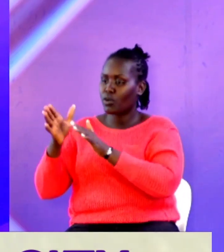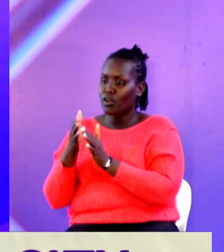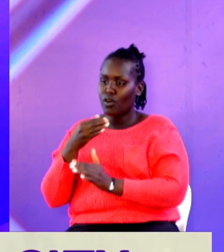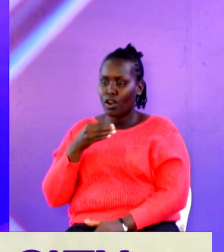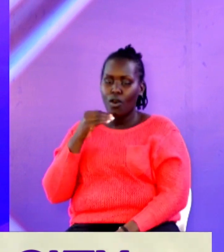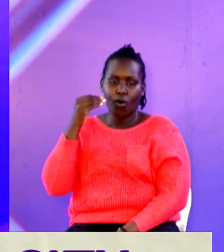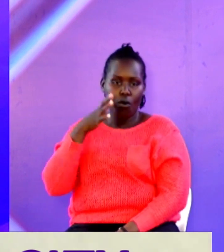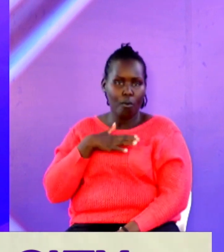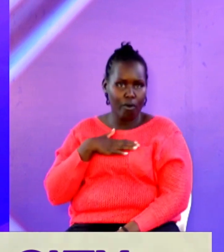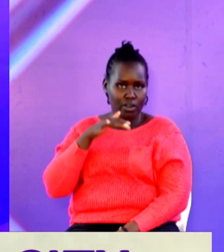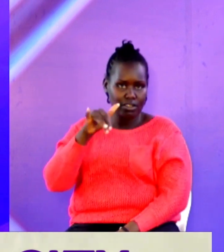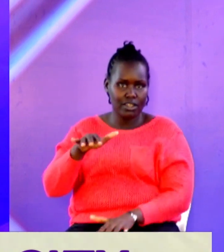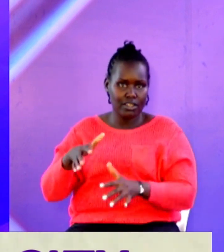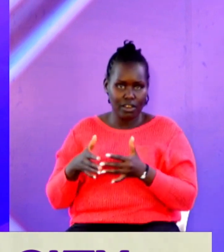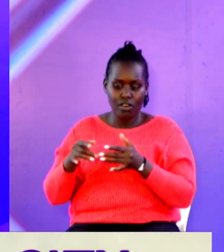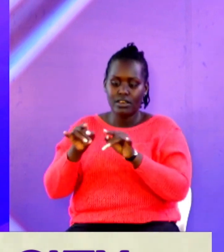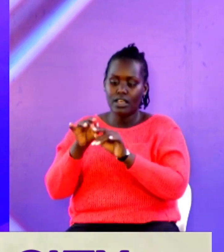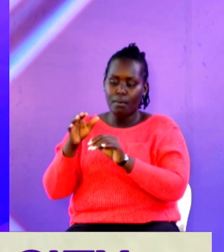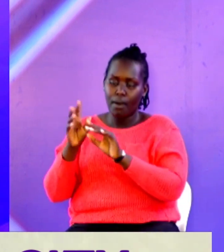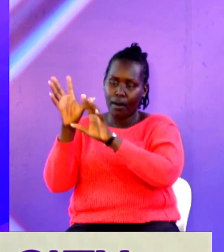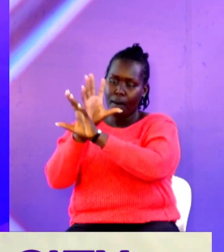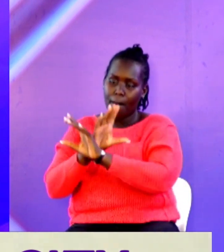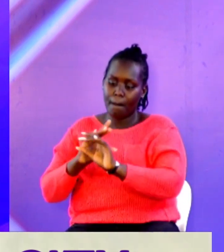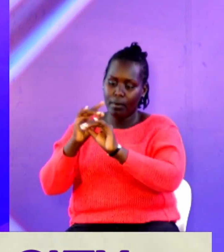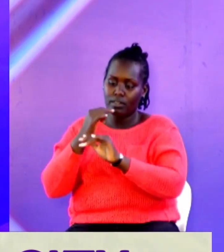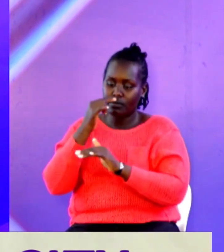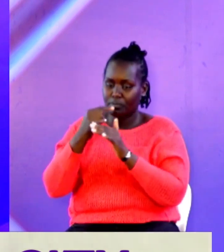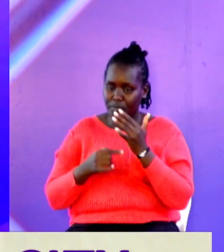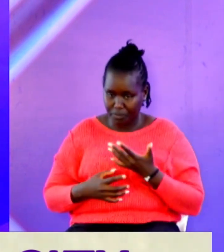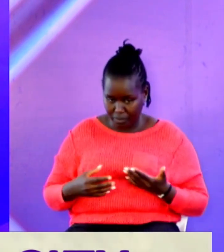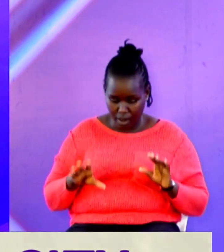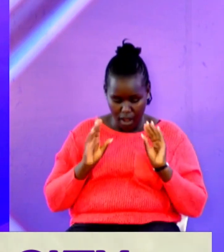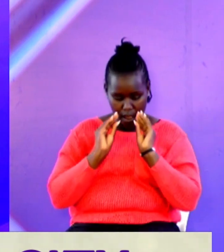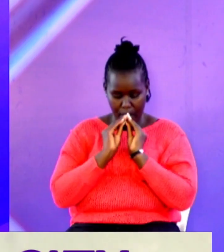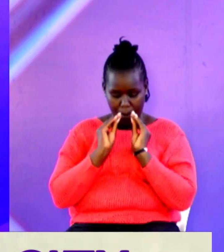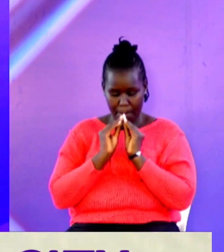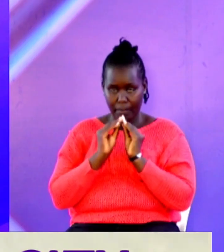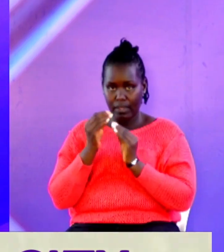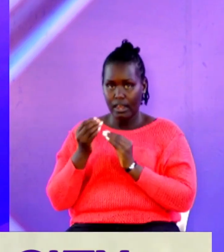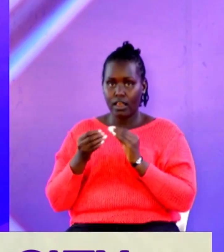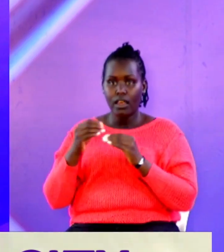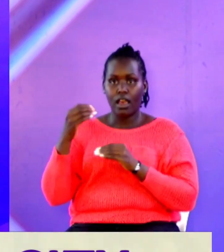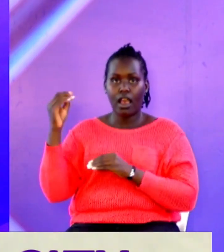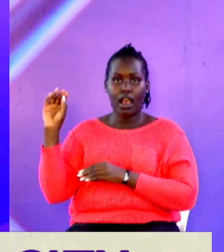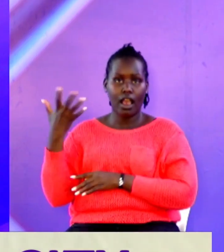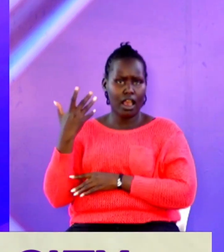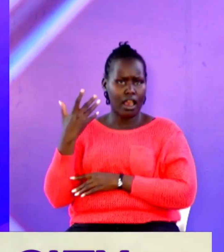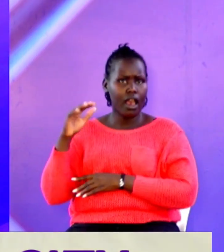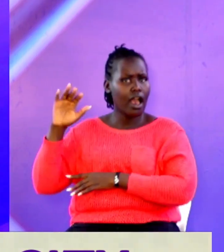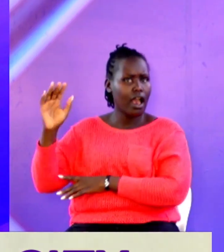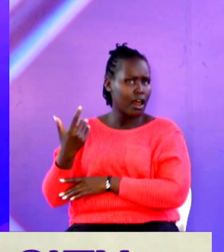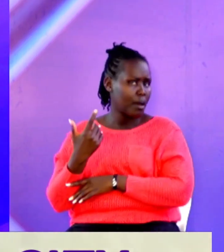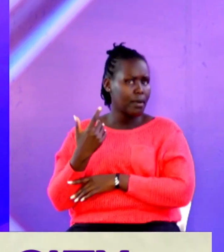stand. Even our president himself met the Kenya Harambee Stars team, and he promised them up